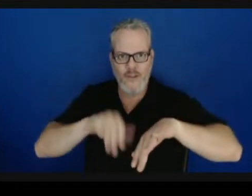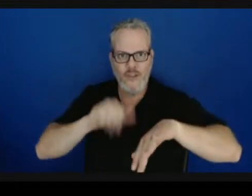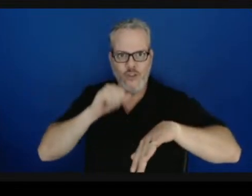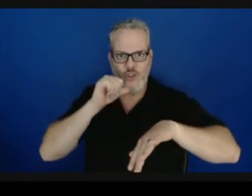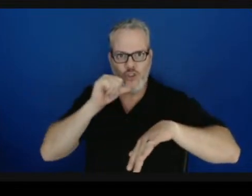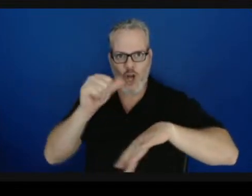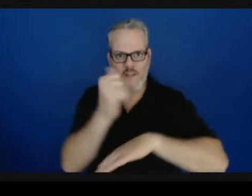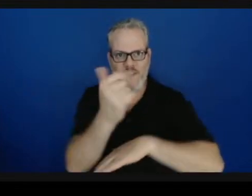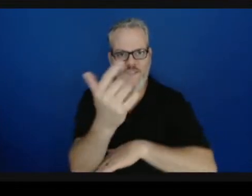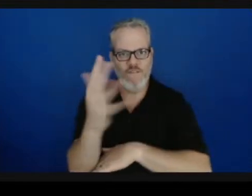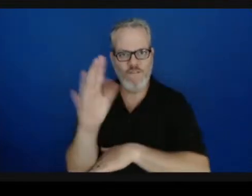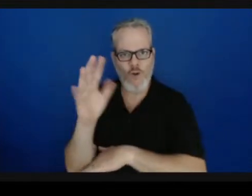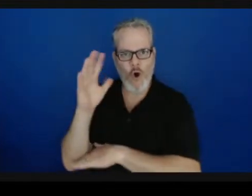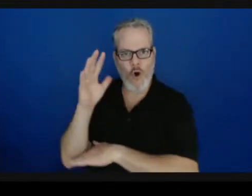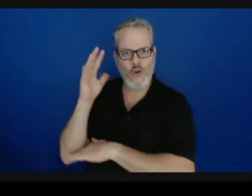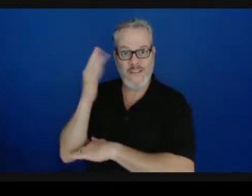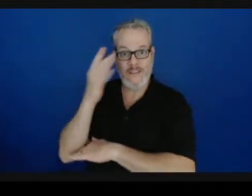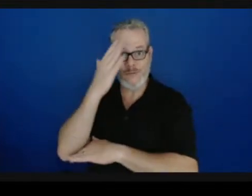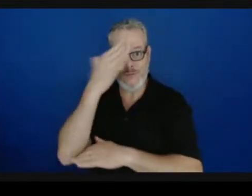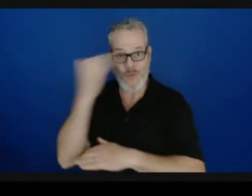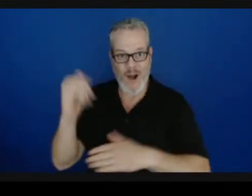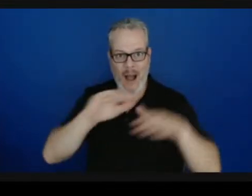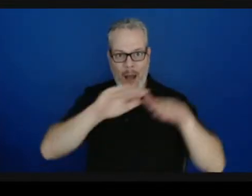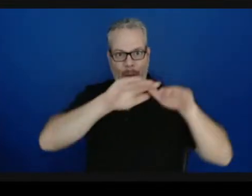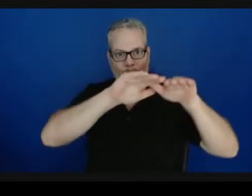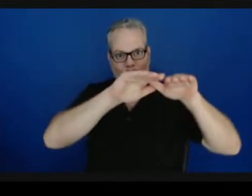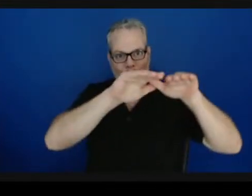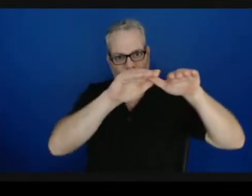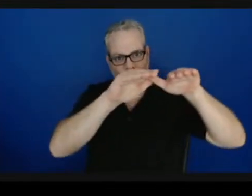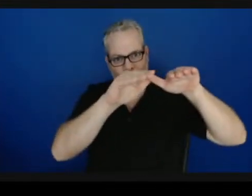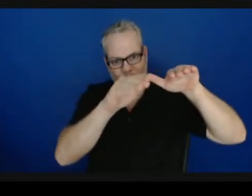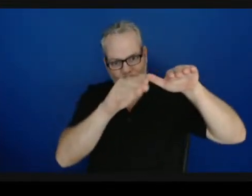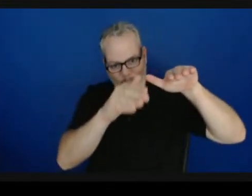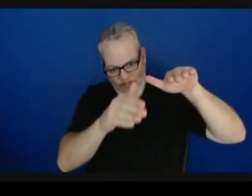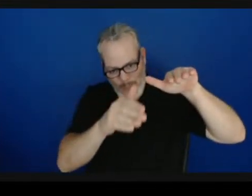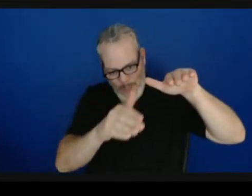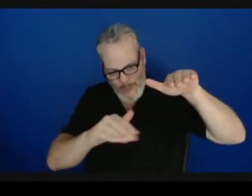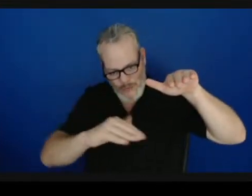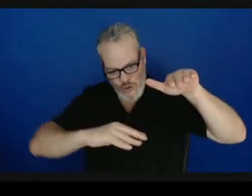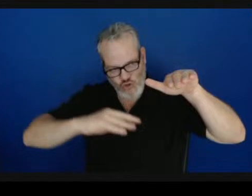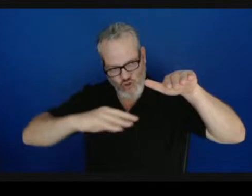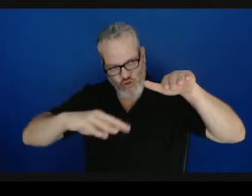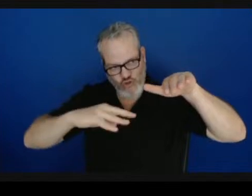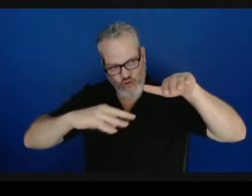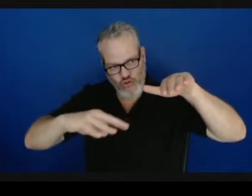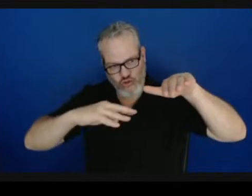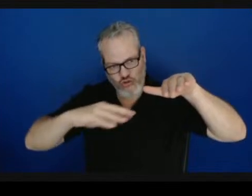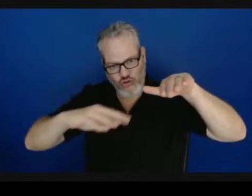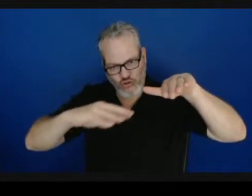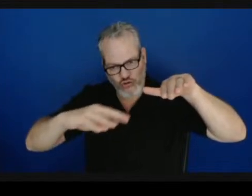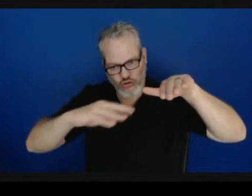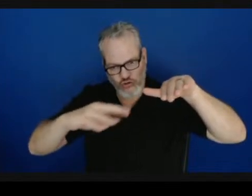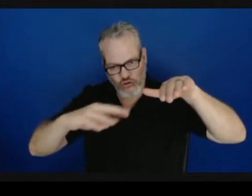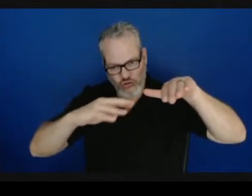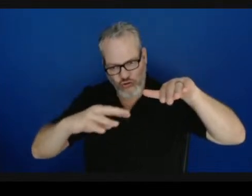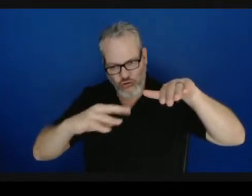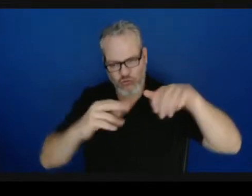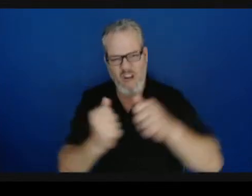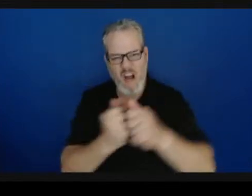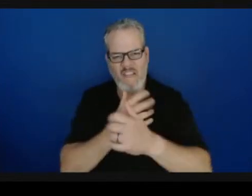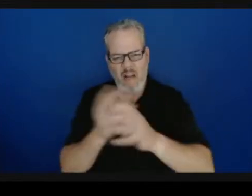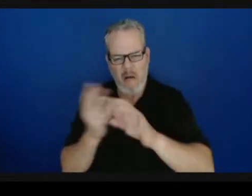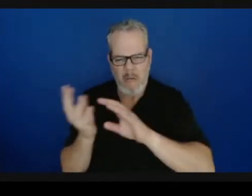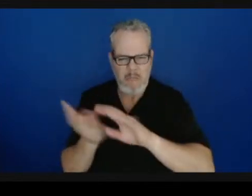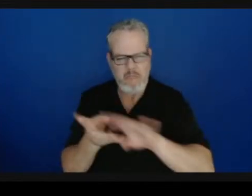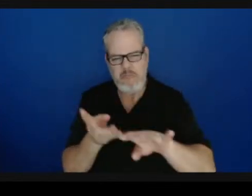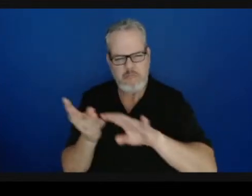a pretty good slope, fairly steady rapids, that all that river is moving as a giant slug of material, just